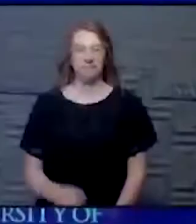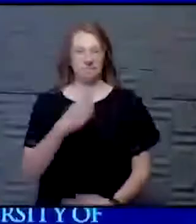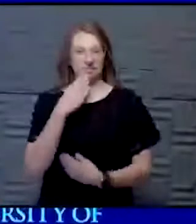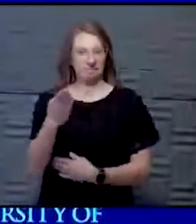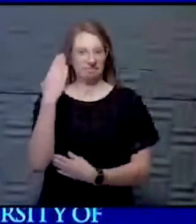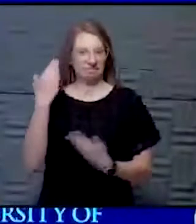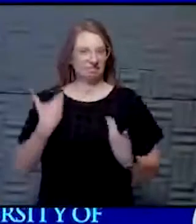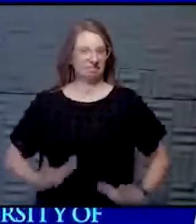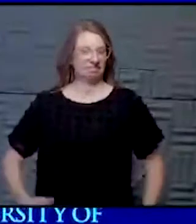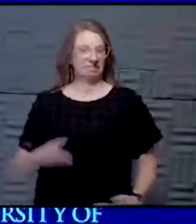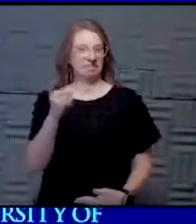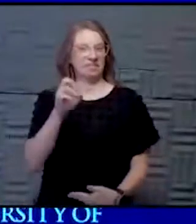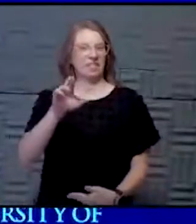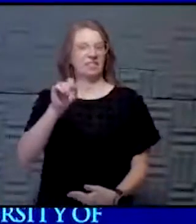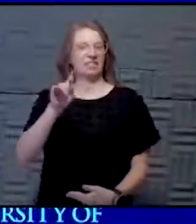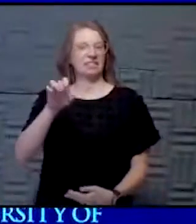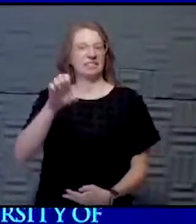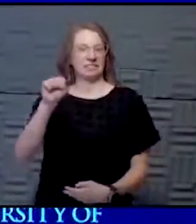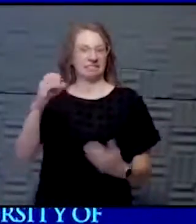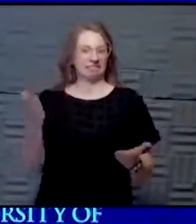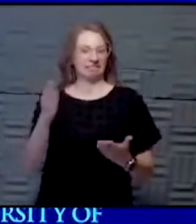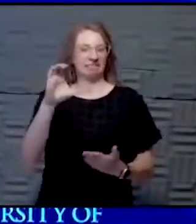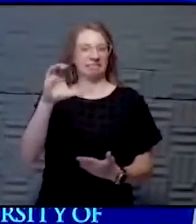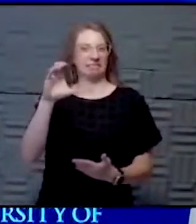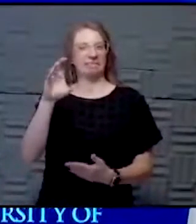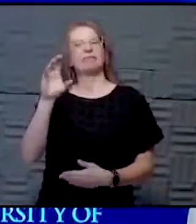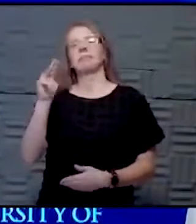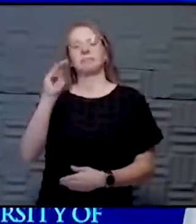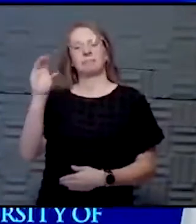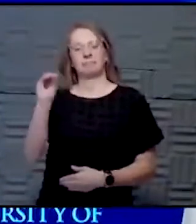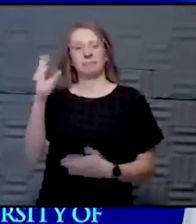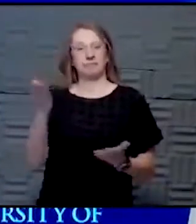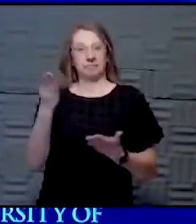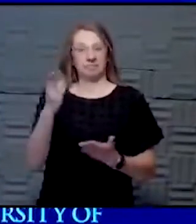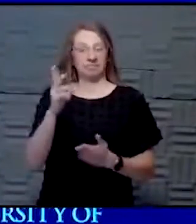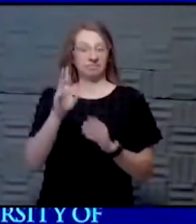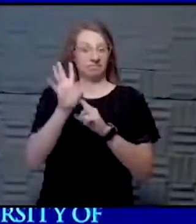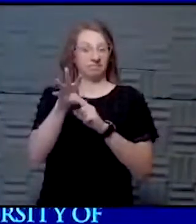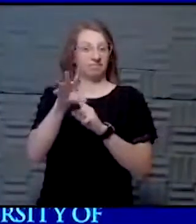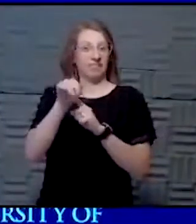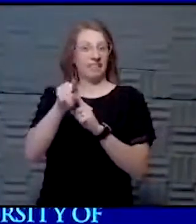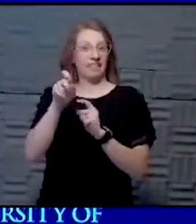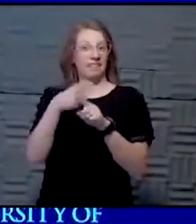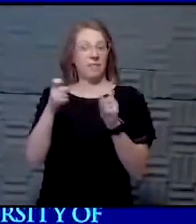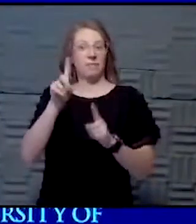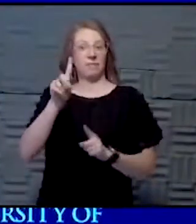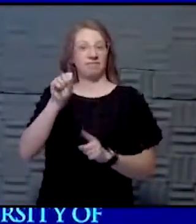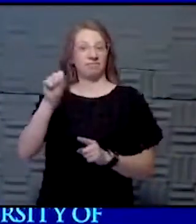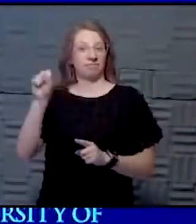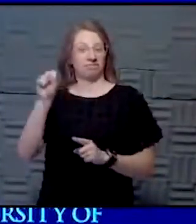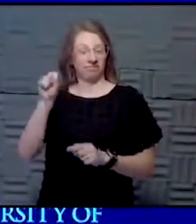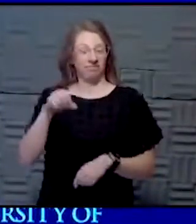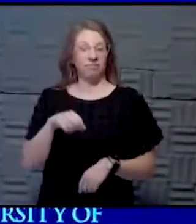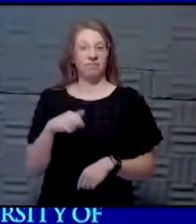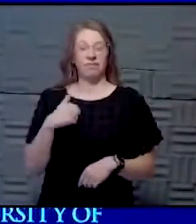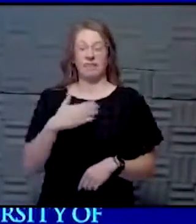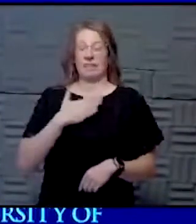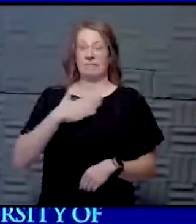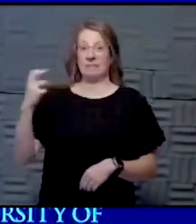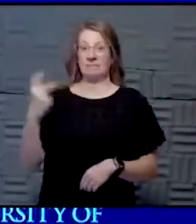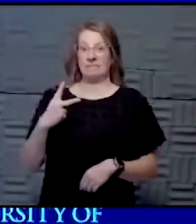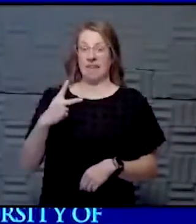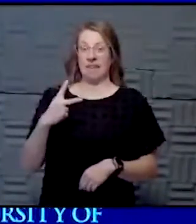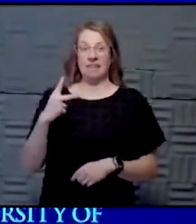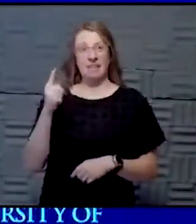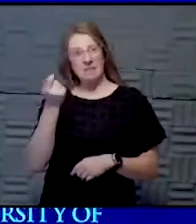Good morning. Steve Stites, Chief Medical Officer here at the University of Kansas Health System, broadcasting live with you from the Dolph Simons Family Studio. Delighted to be back with you on this little bit